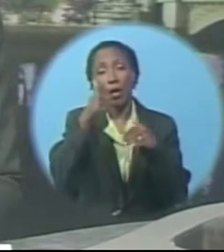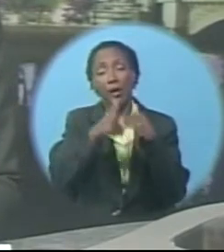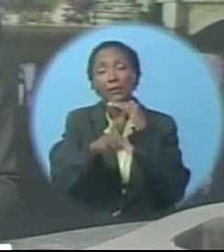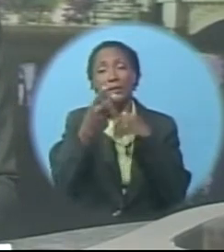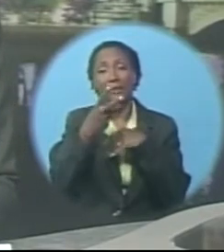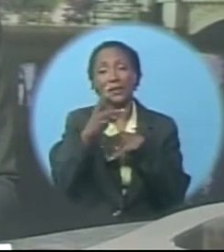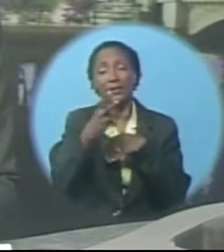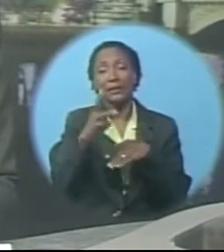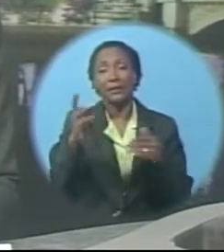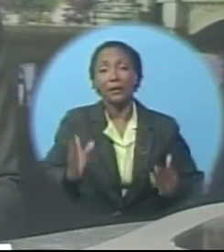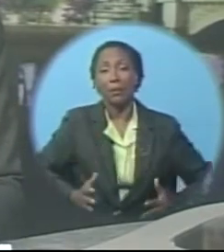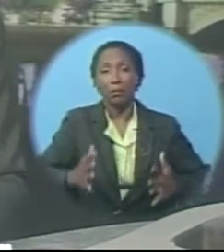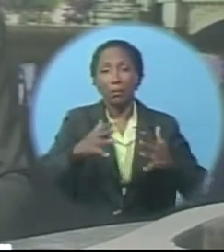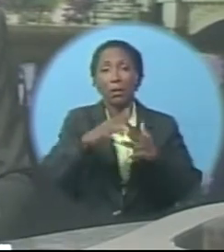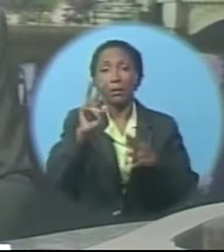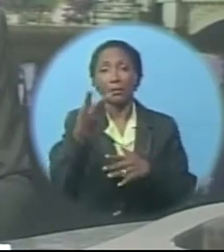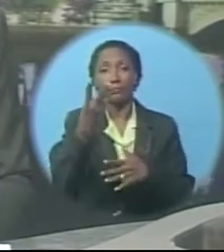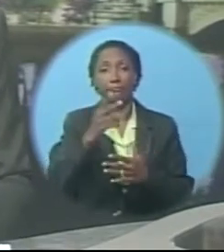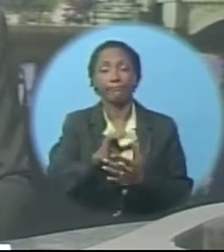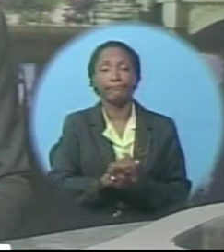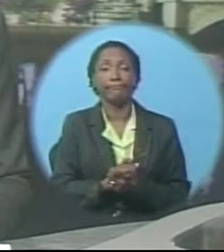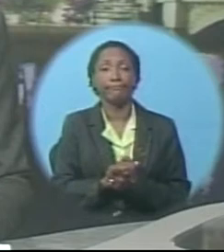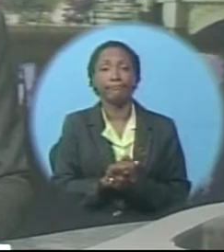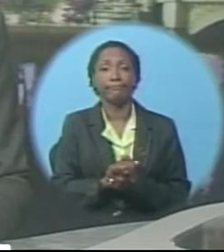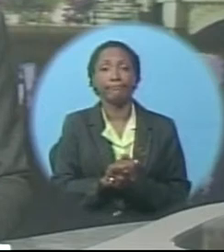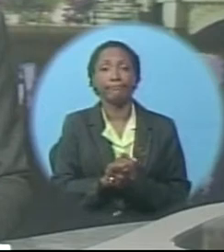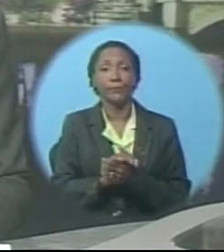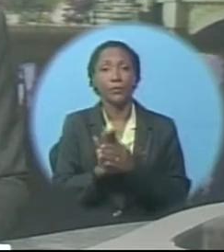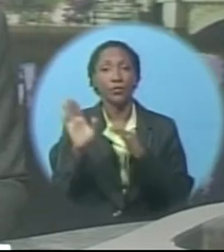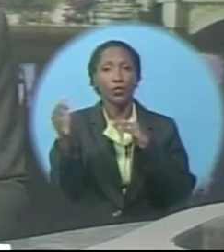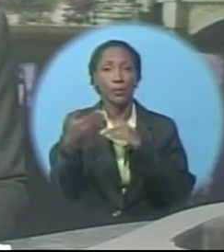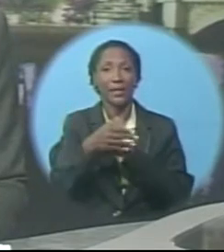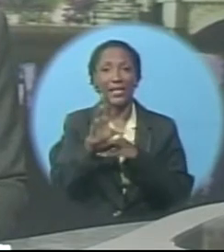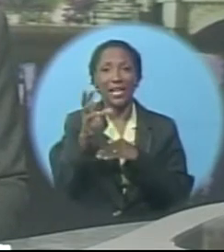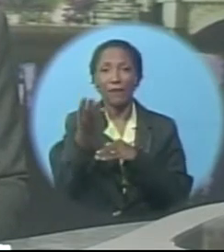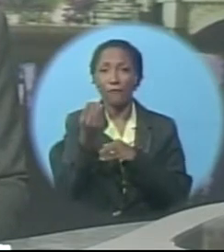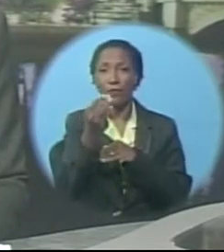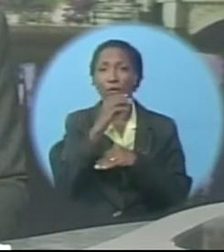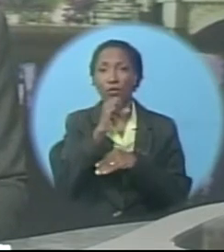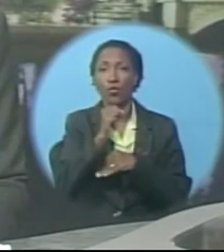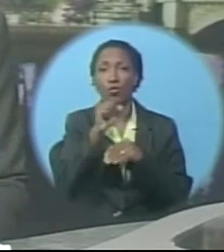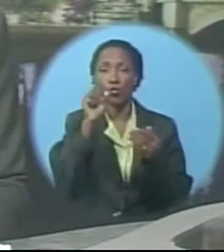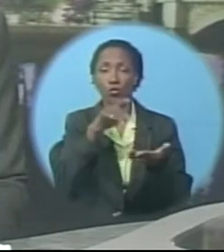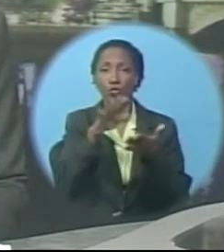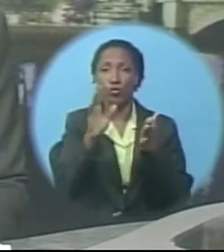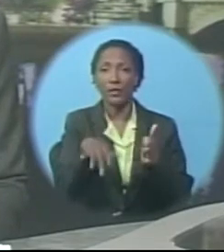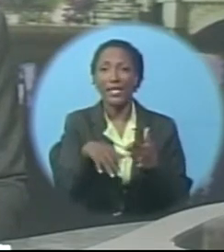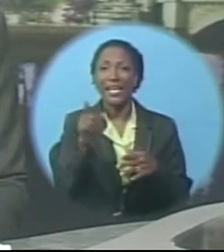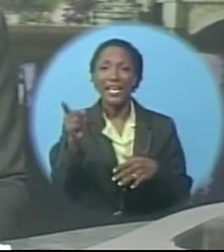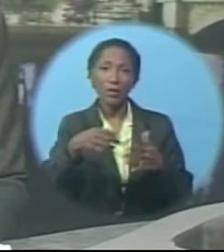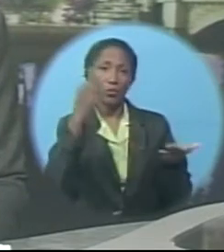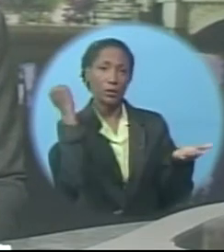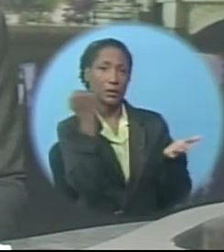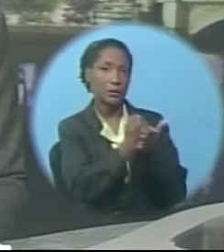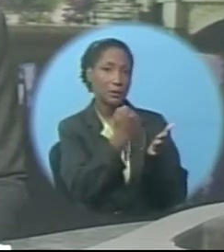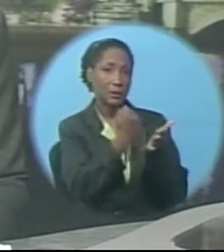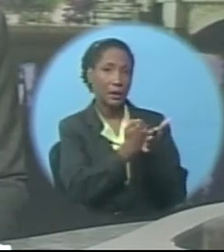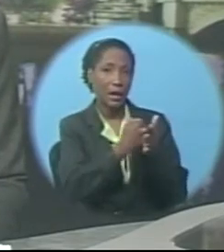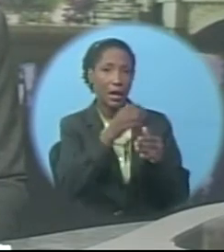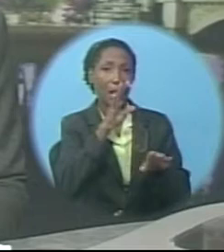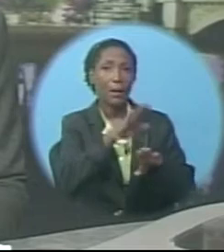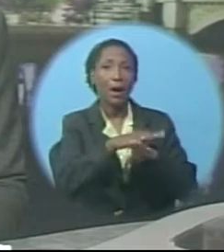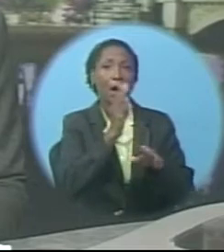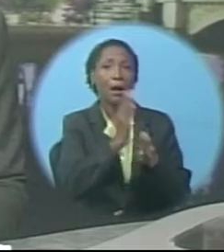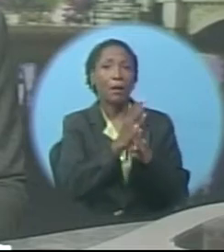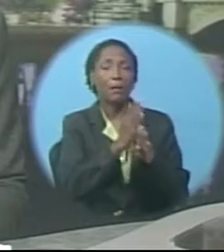state. In Jamaica, a 14-year-old student has died after he was stabbed on a bus near his school by a